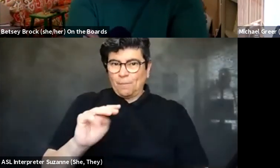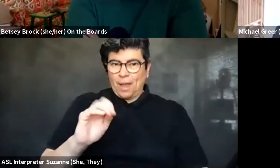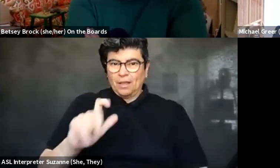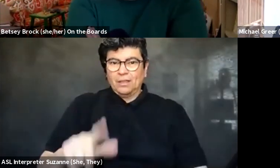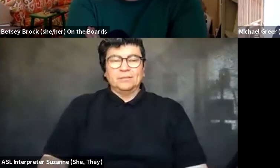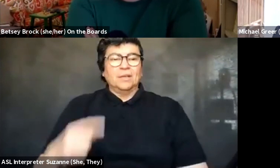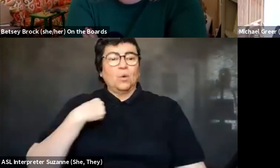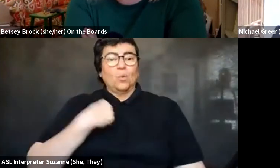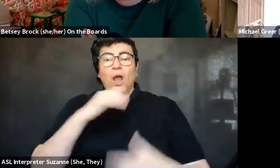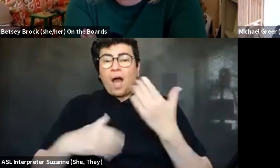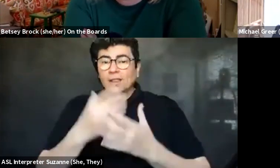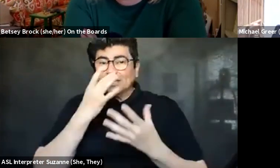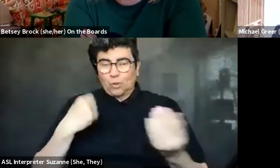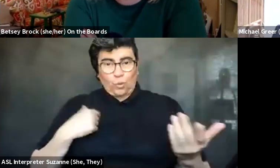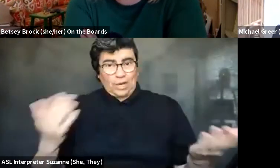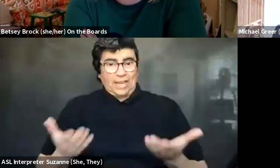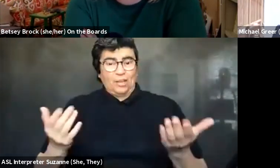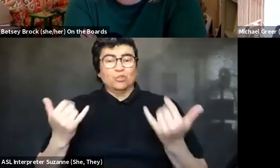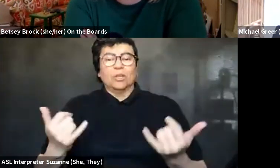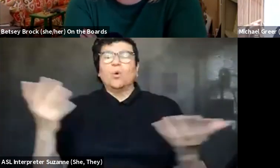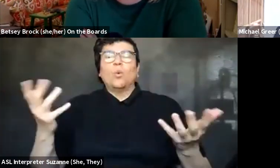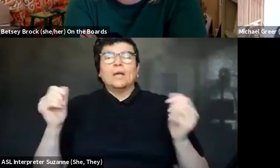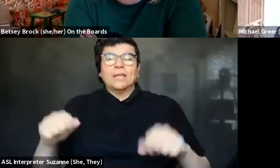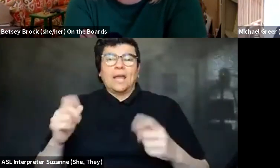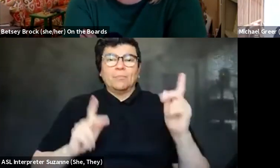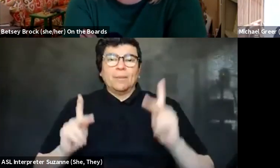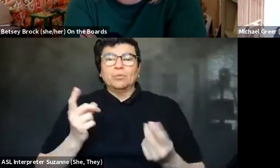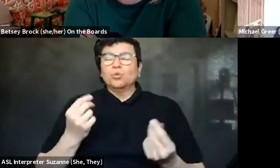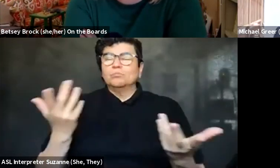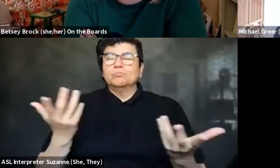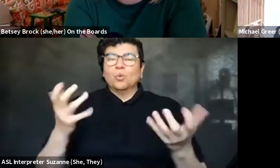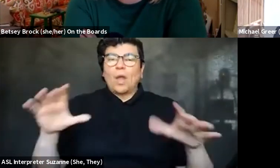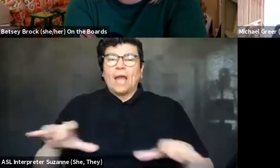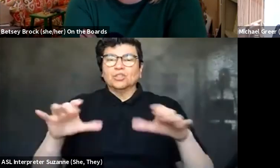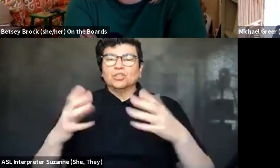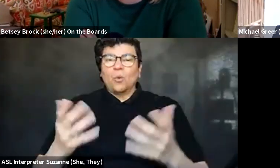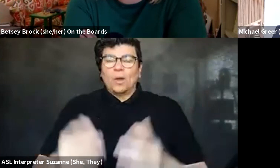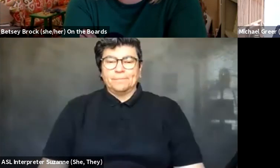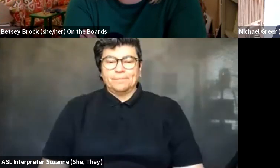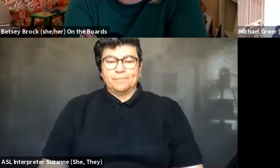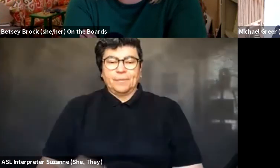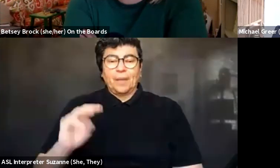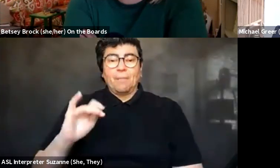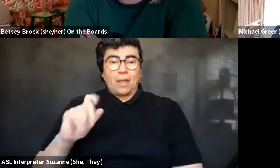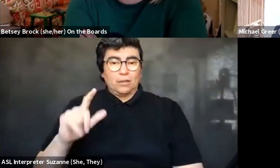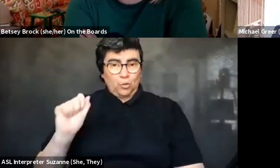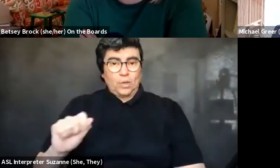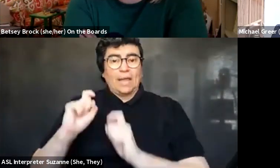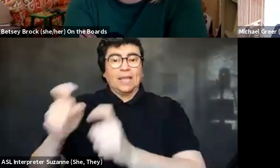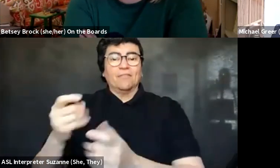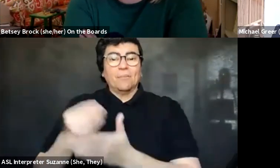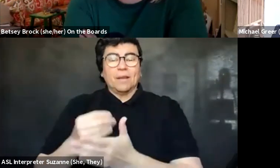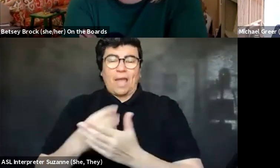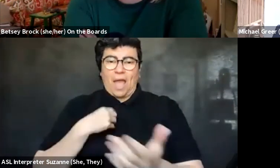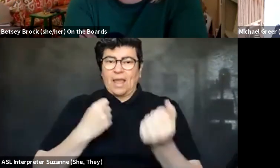We're all interested. We're all here today. So what can people do? How can people take action? You can give money and you can advocate.